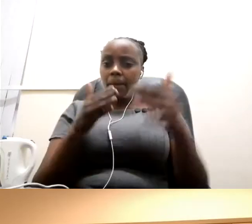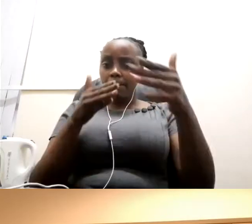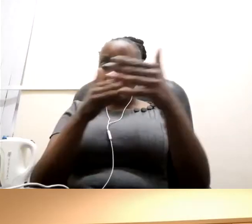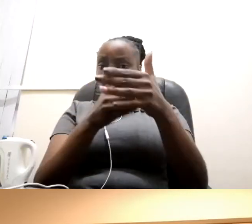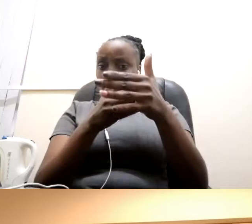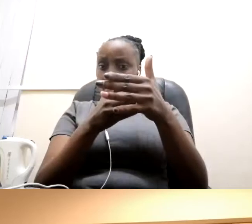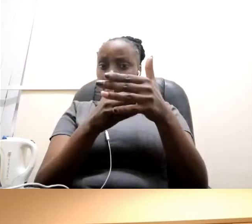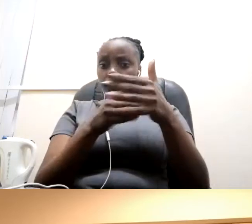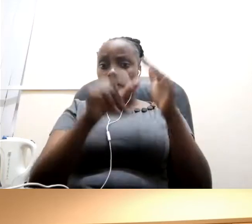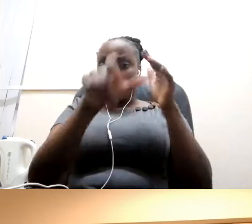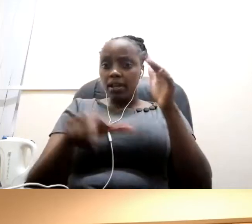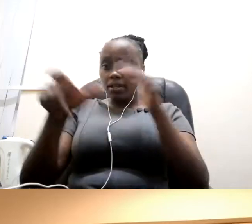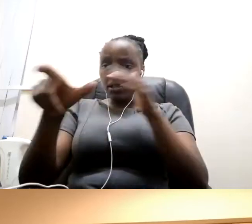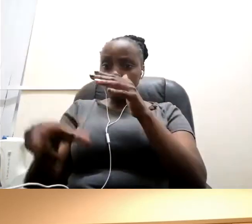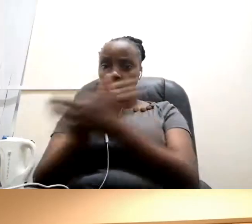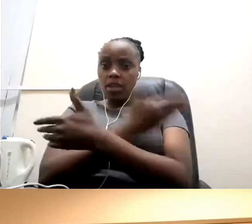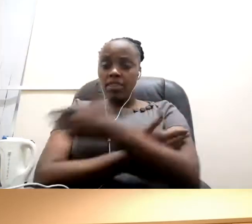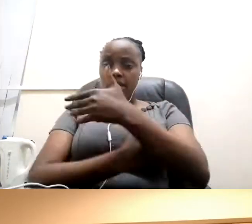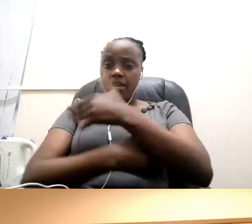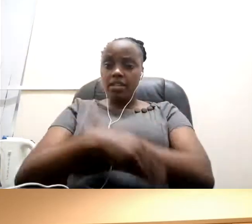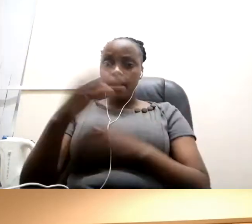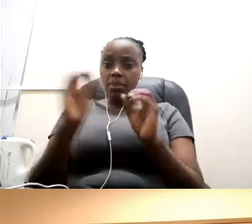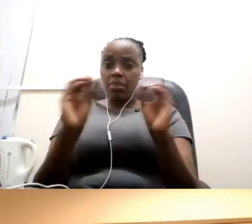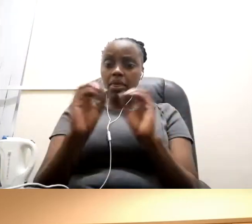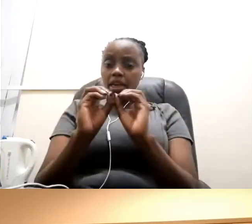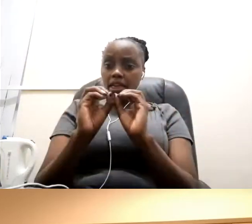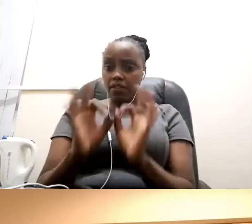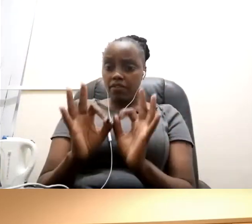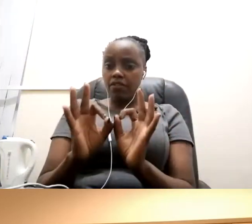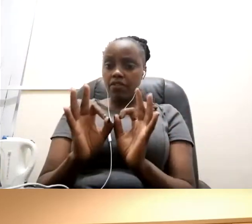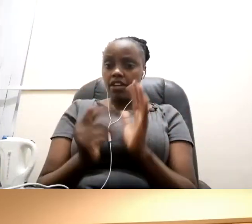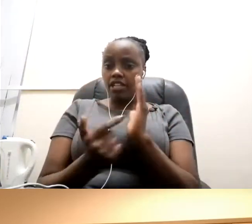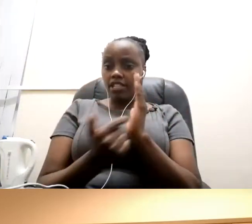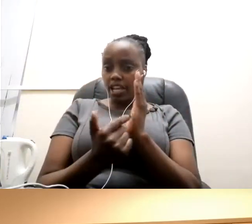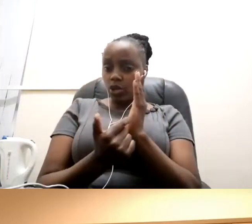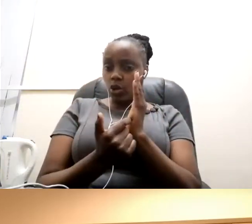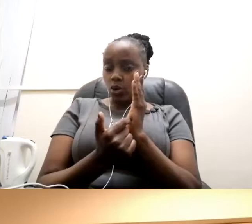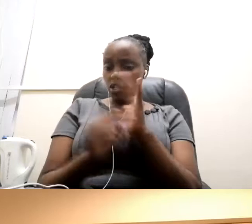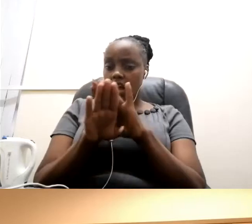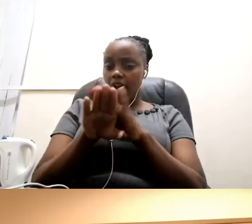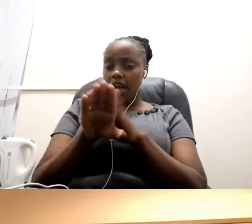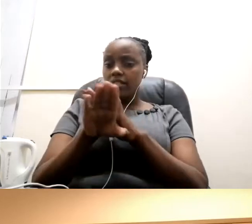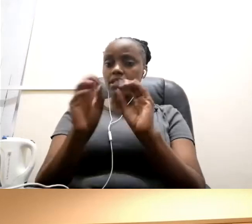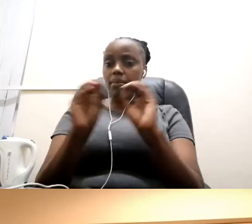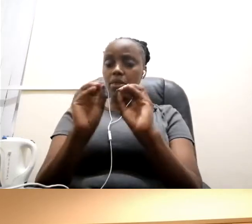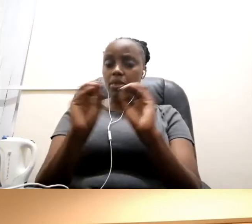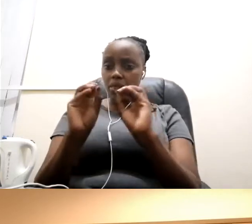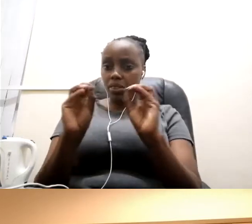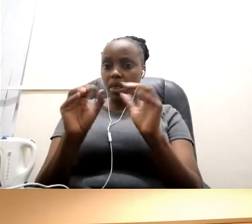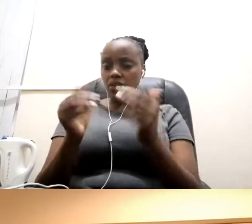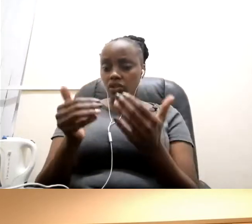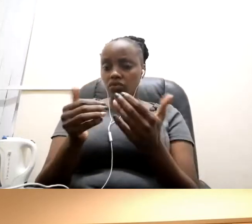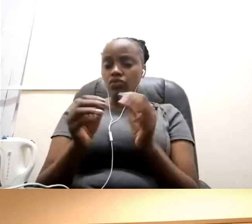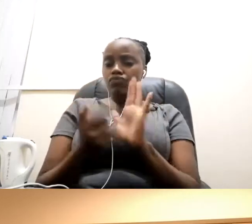with disabilities if the technology is not accessible in some cases. For